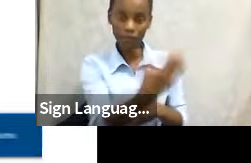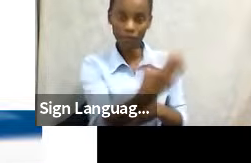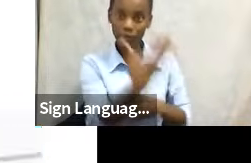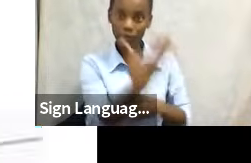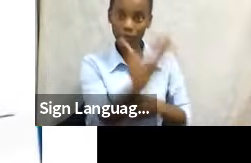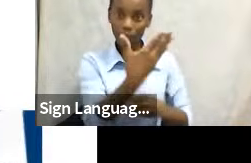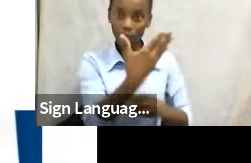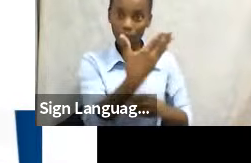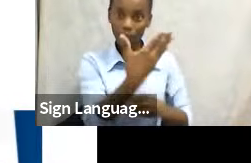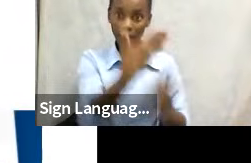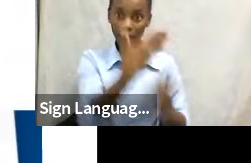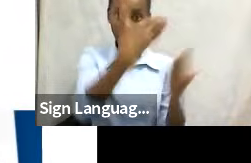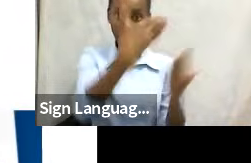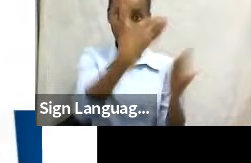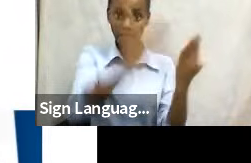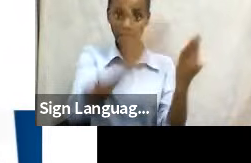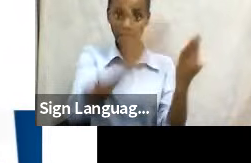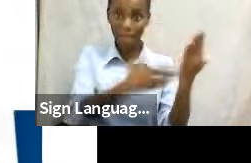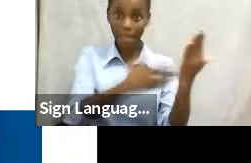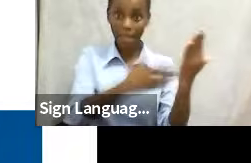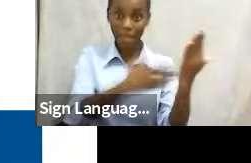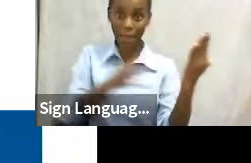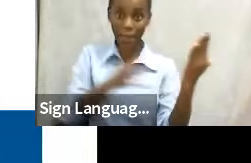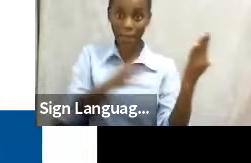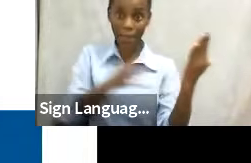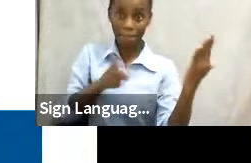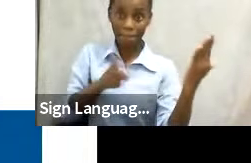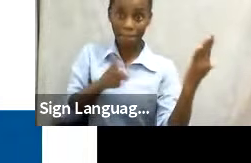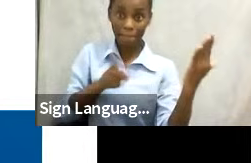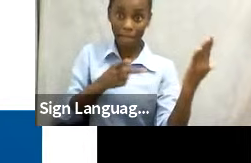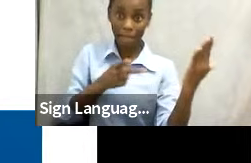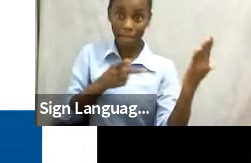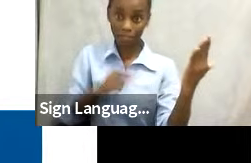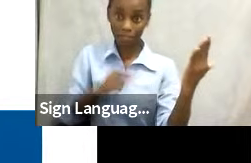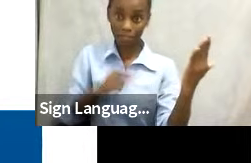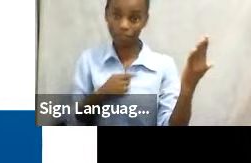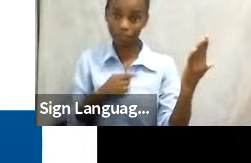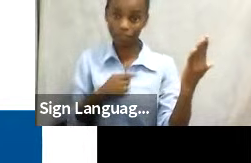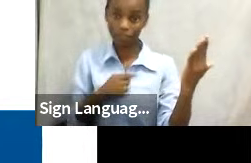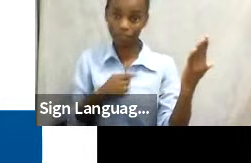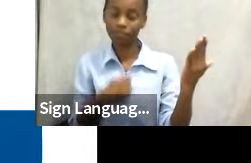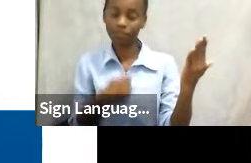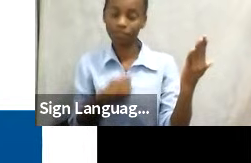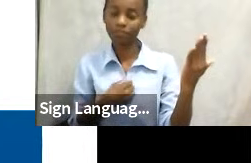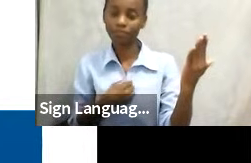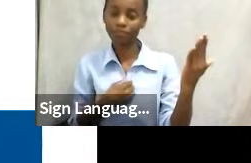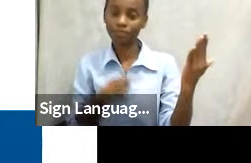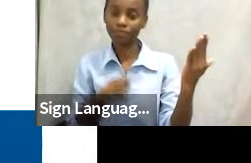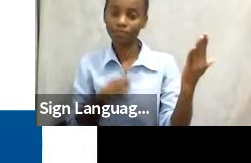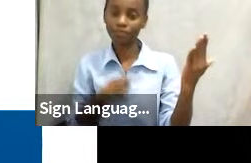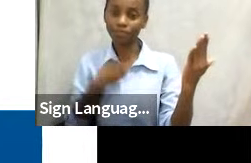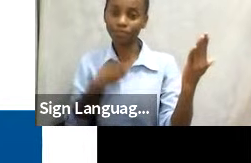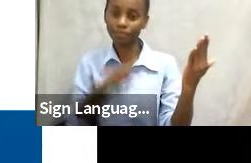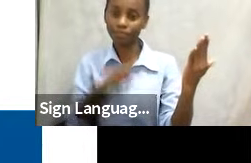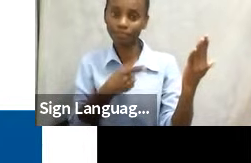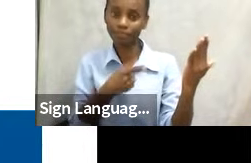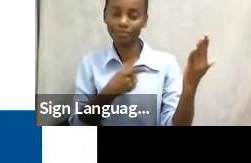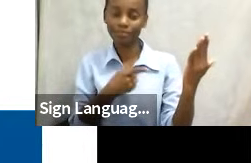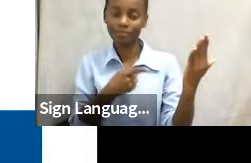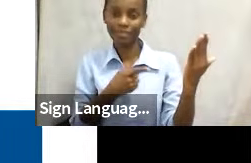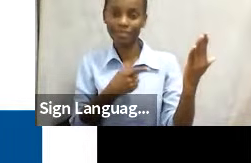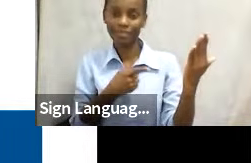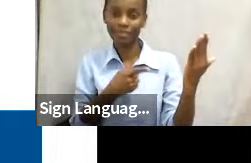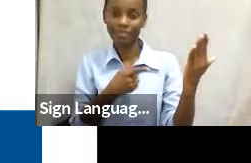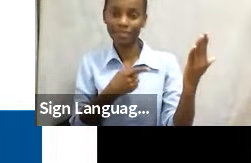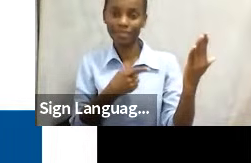been auto-assessed" will be displayed. Click on the View button to view the auto-assessment. A pop-up message that SARS has simulated